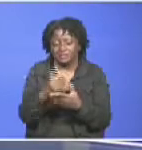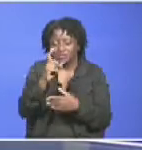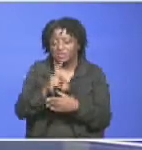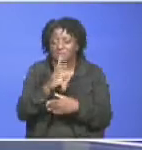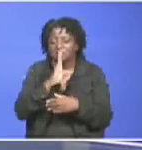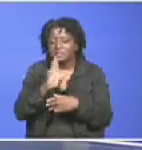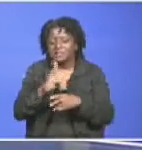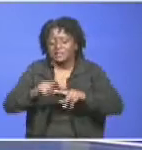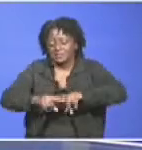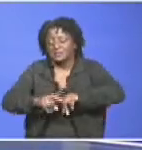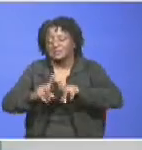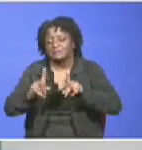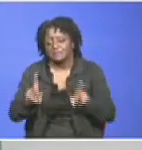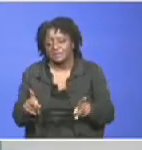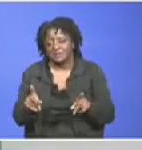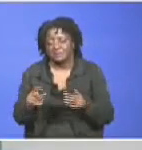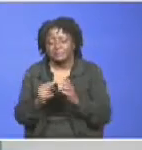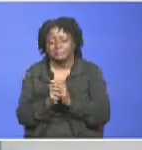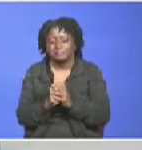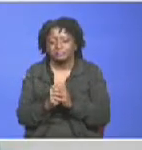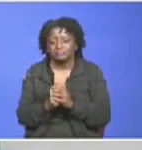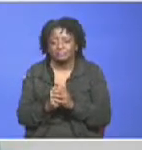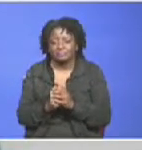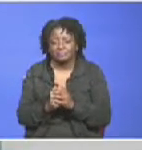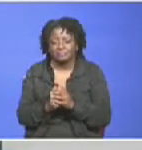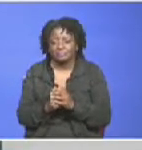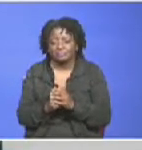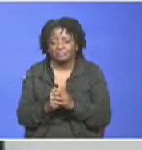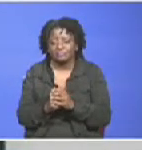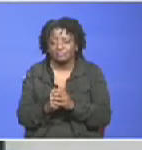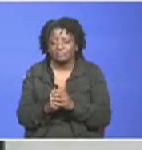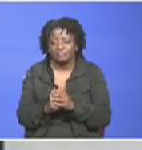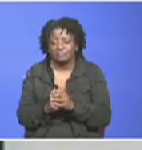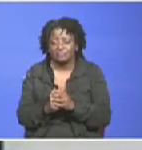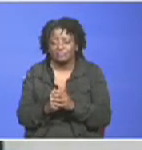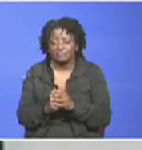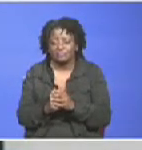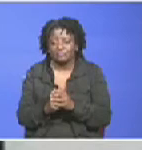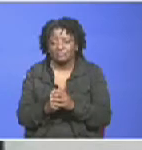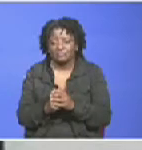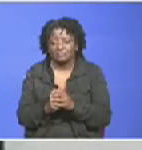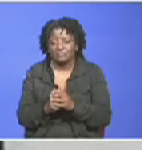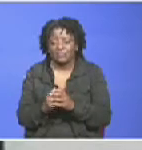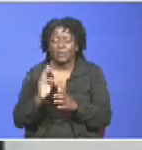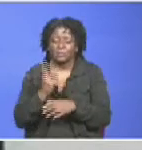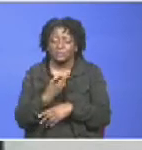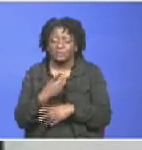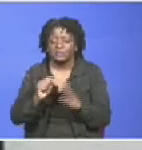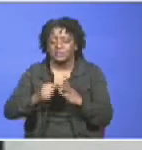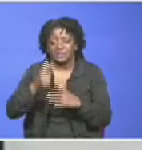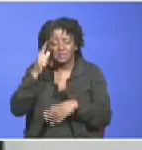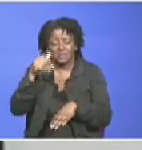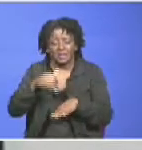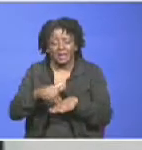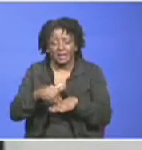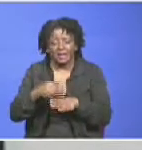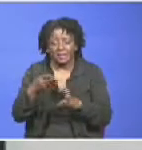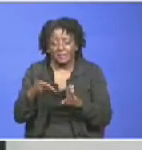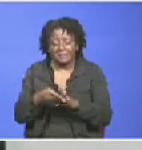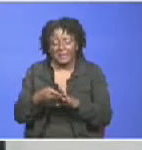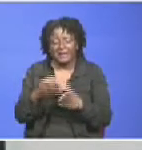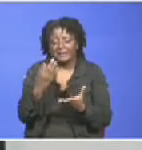these issues. National Payments Council, where we've started to look at the bank fee